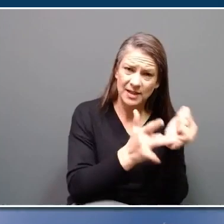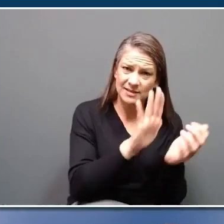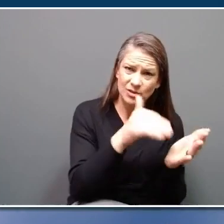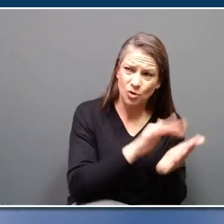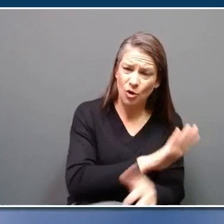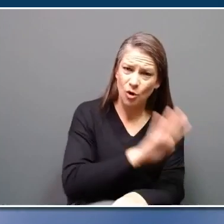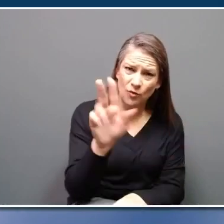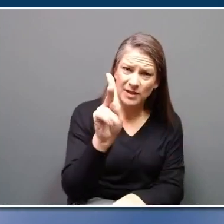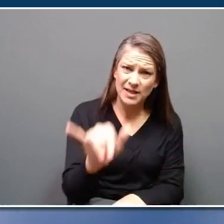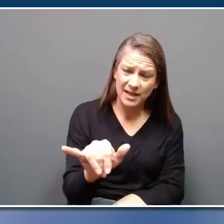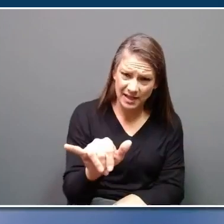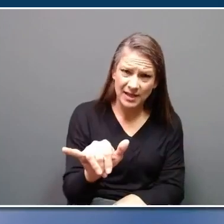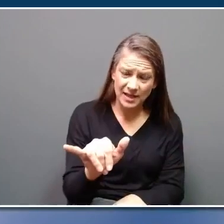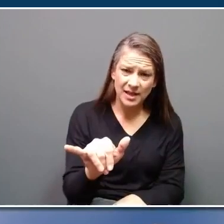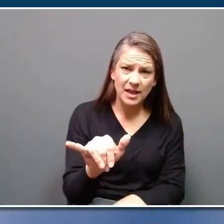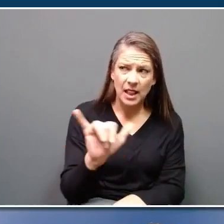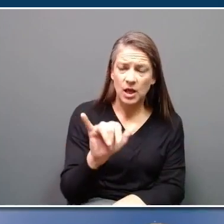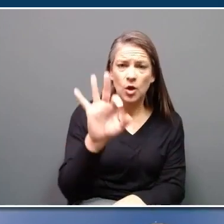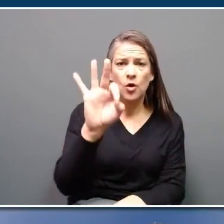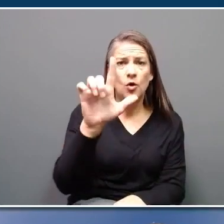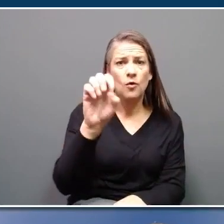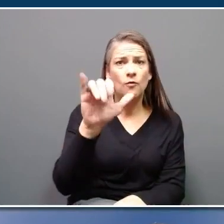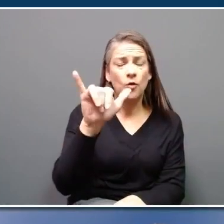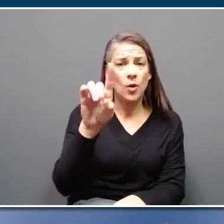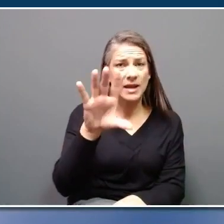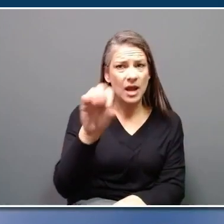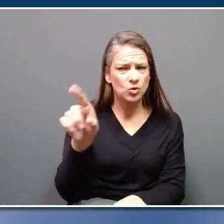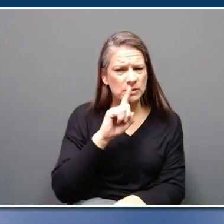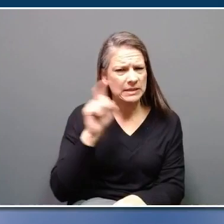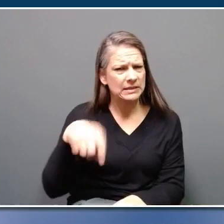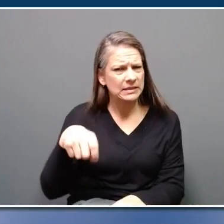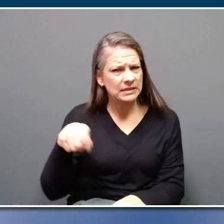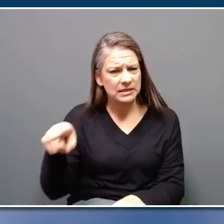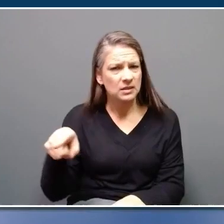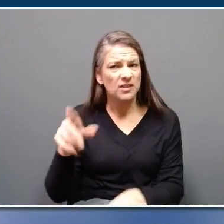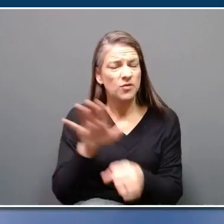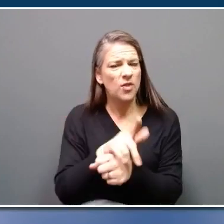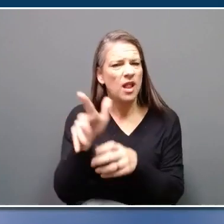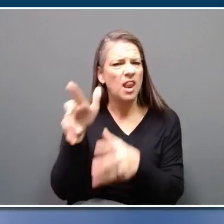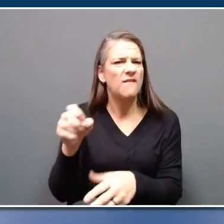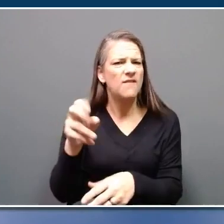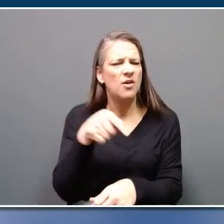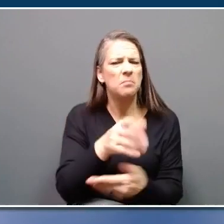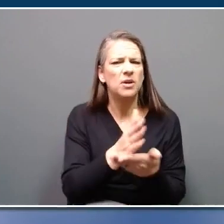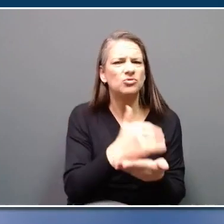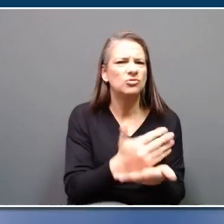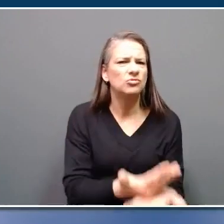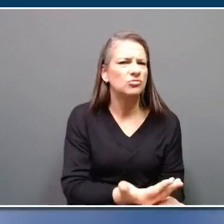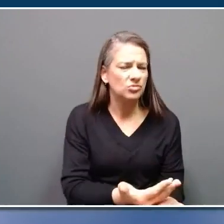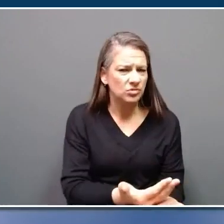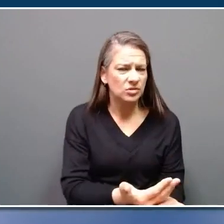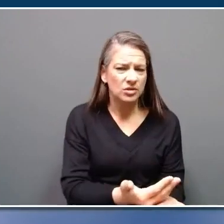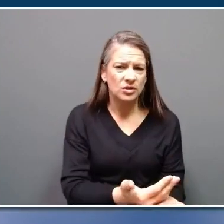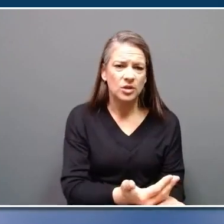are more, like the one in Floyd County, that really need it, completely left out of this budget, even though it is one-time